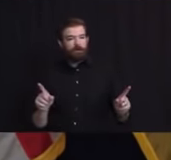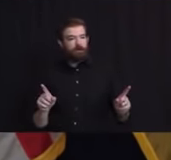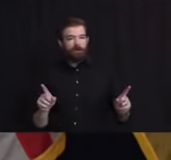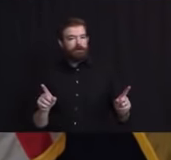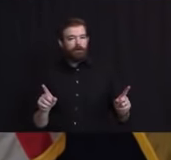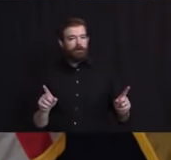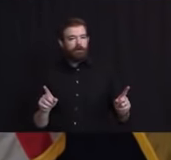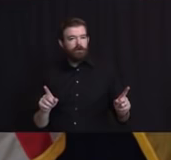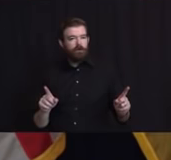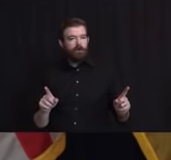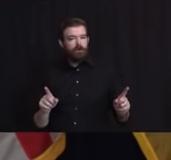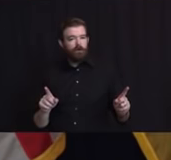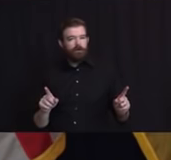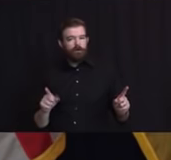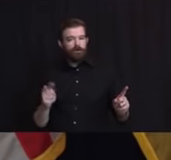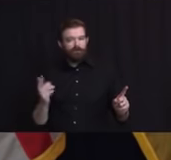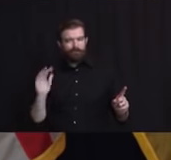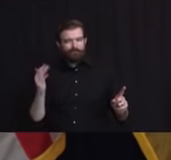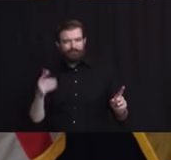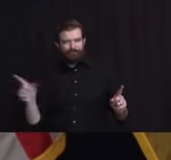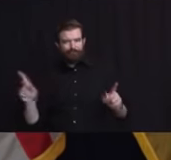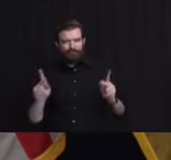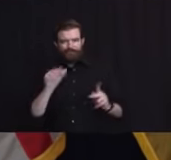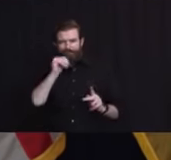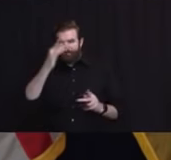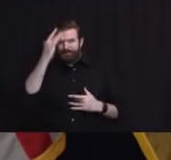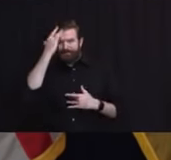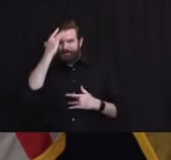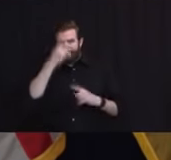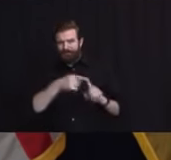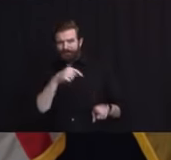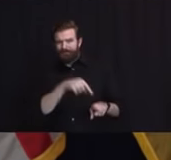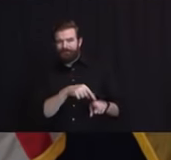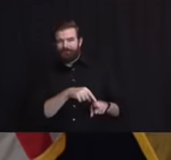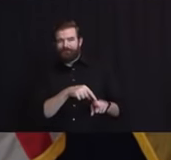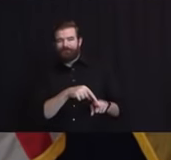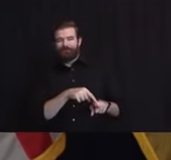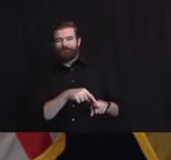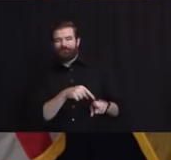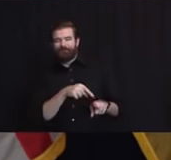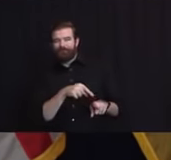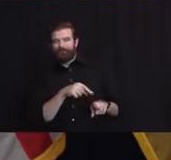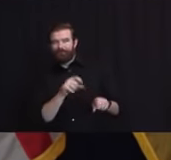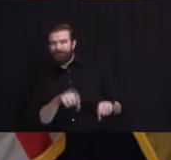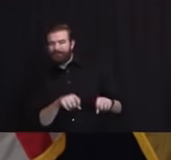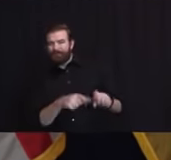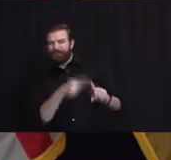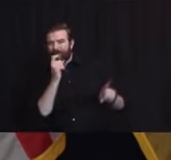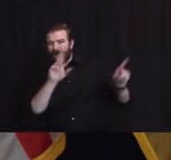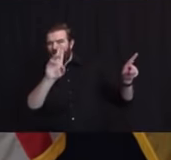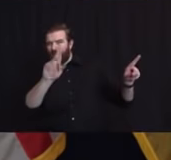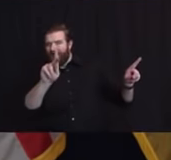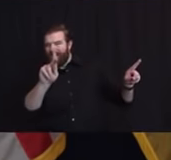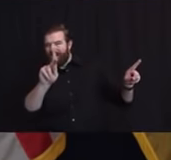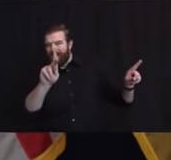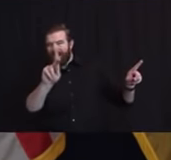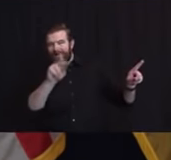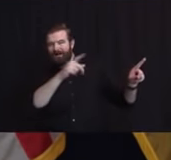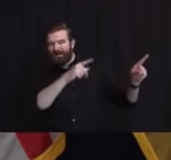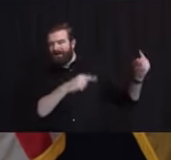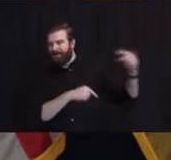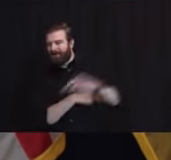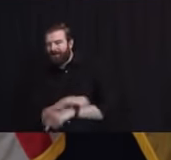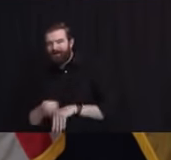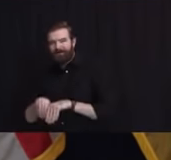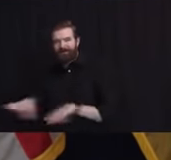circulating through the country, versus everything else that you've heard in the news from their large populations, close crowding,